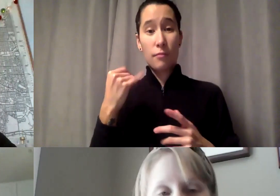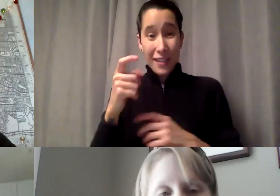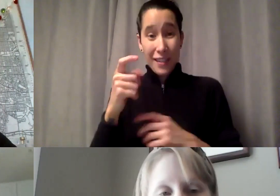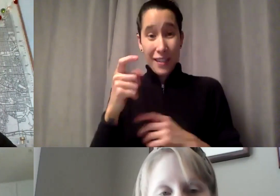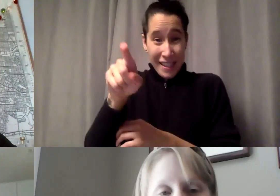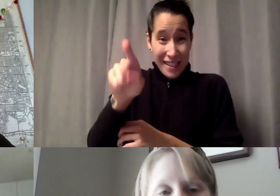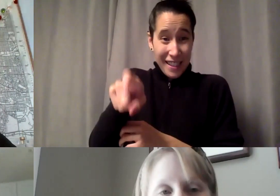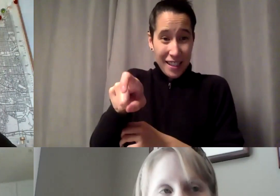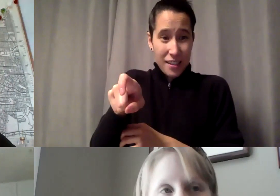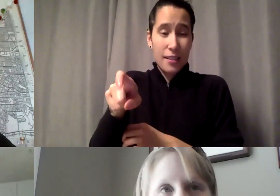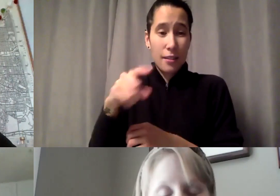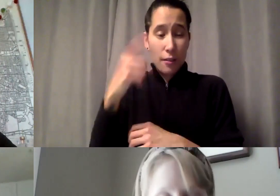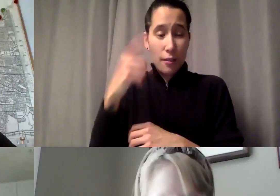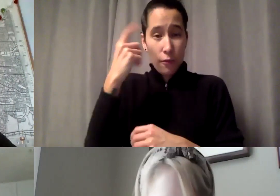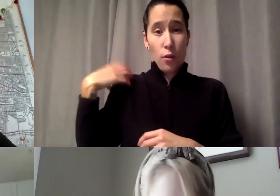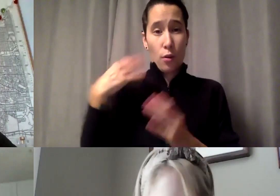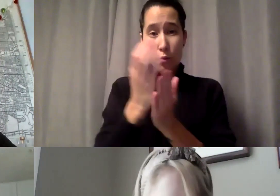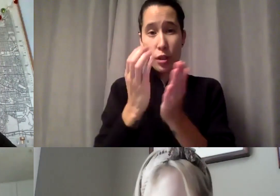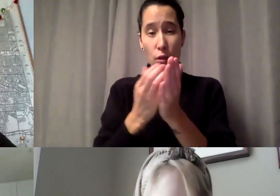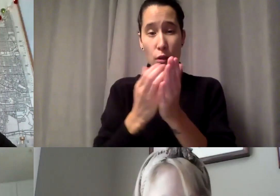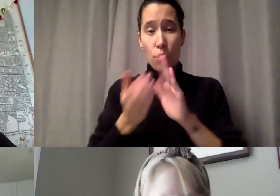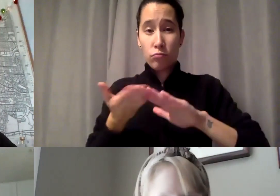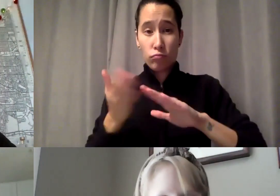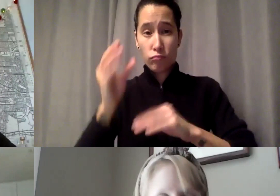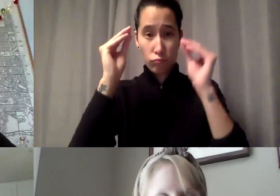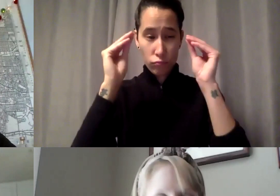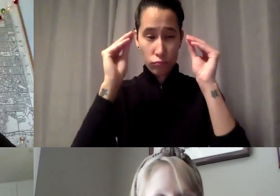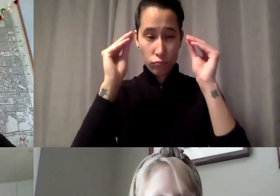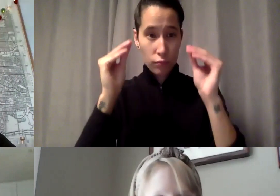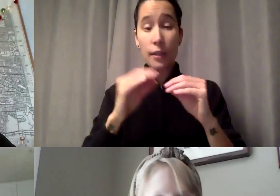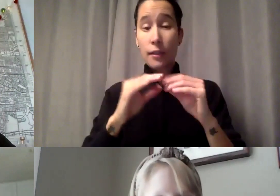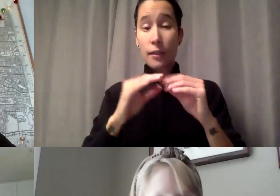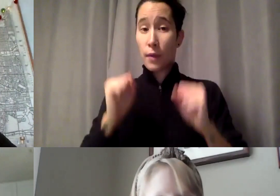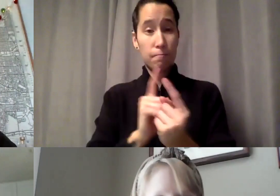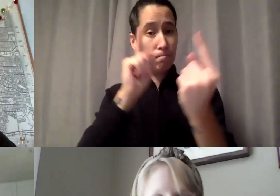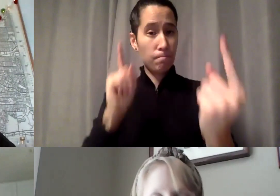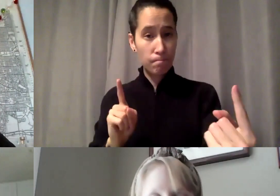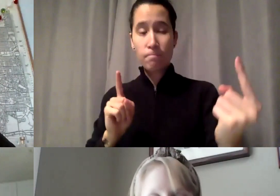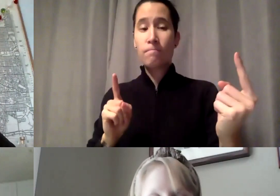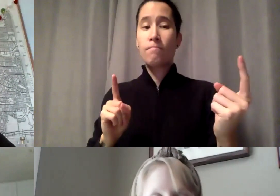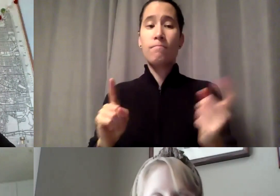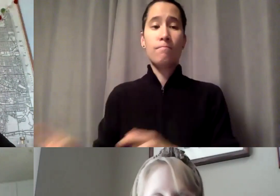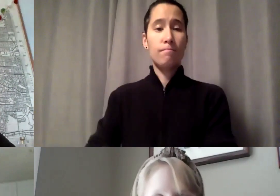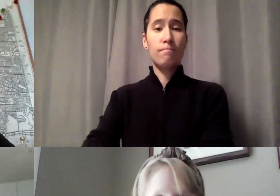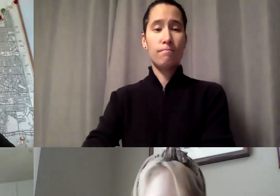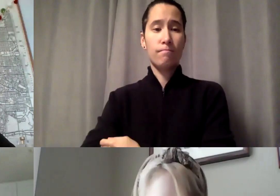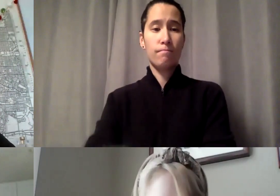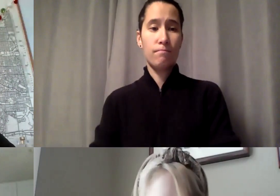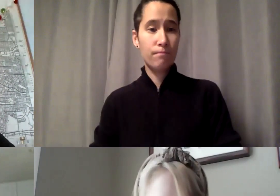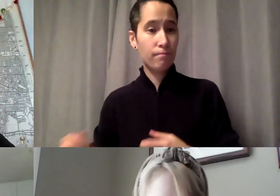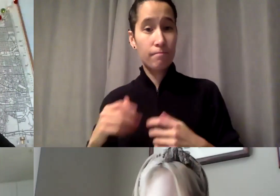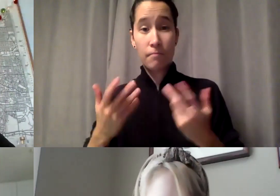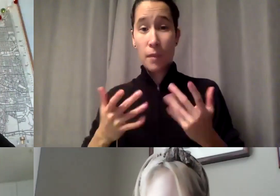necessary, and you do everything that you can to have